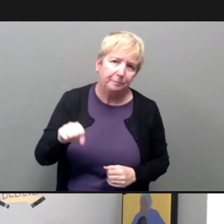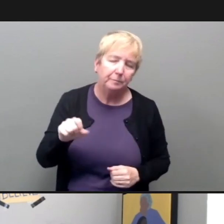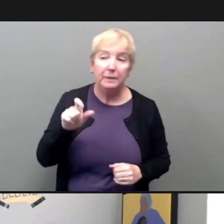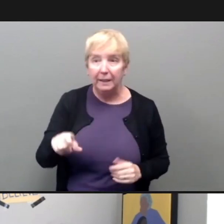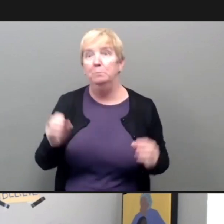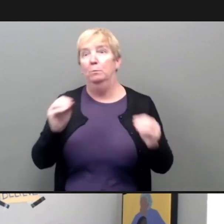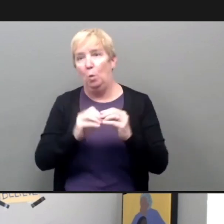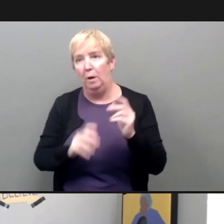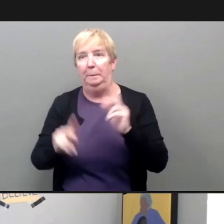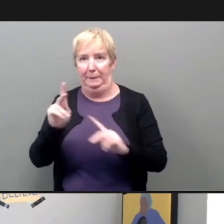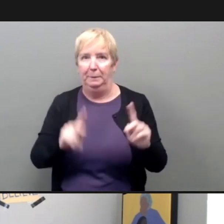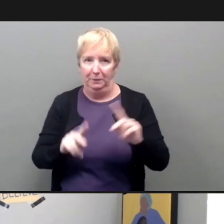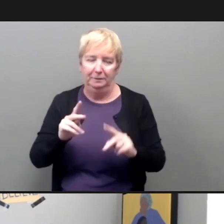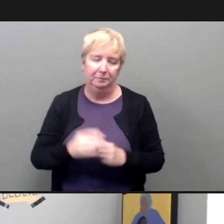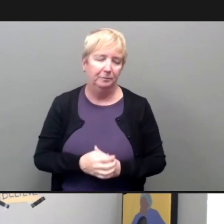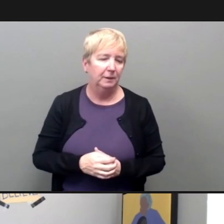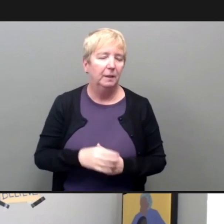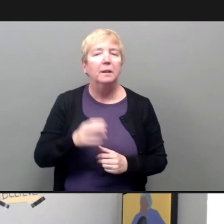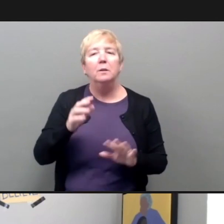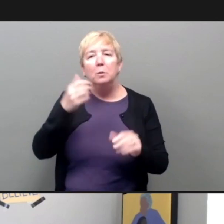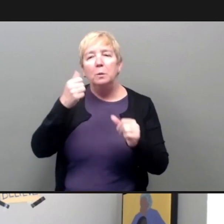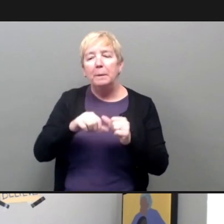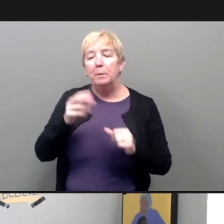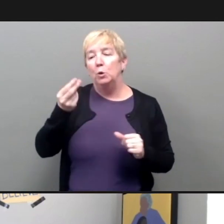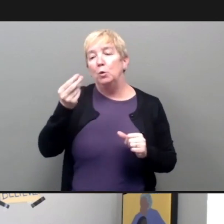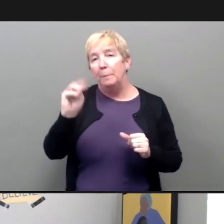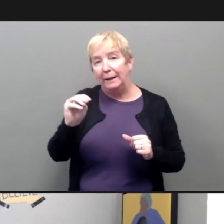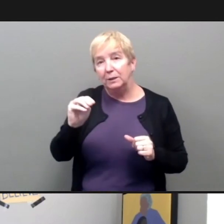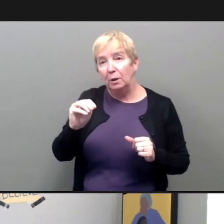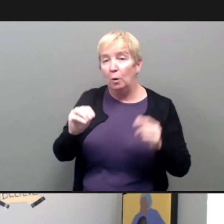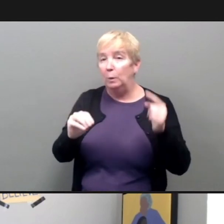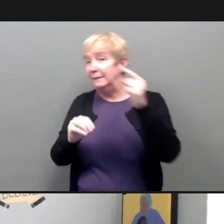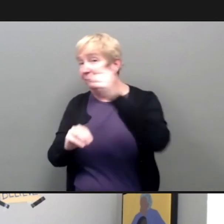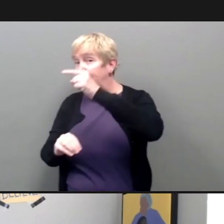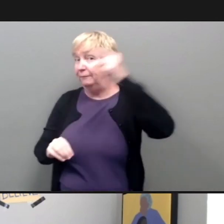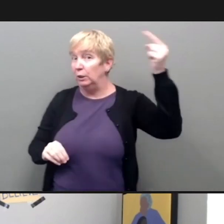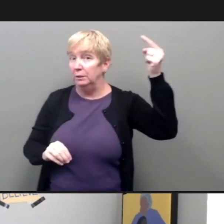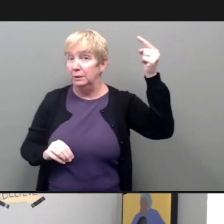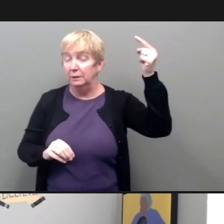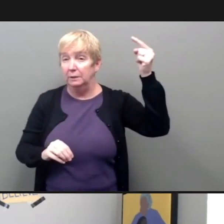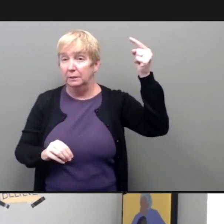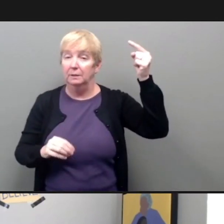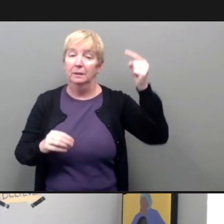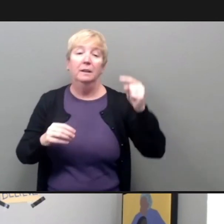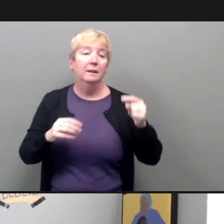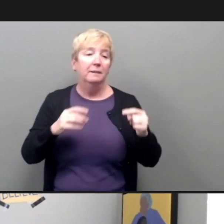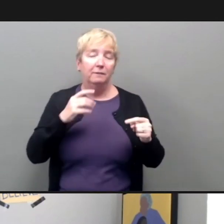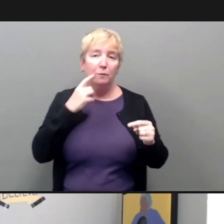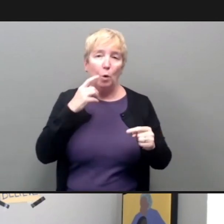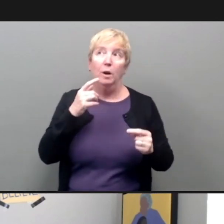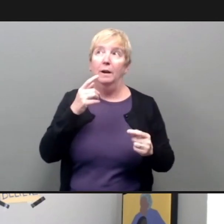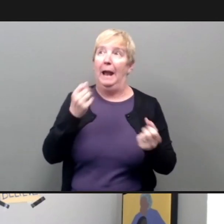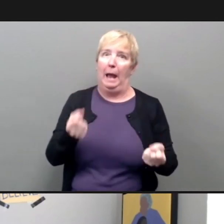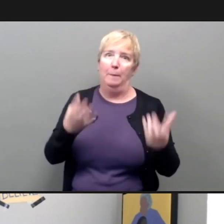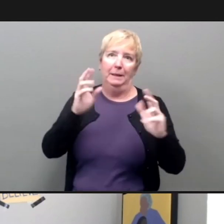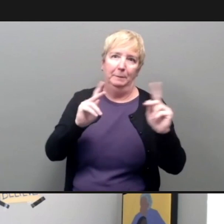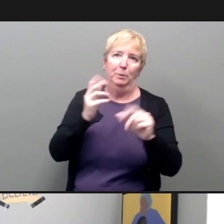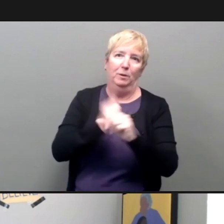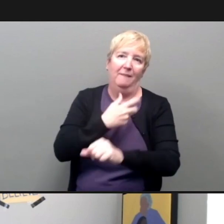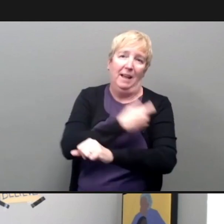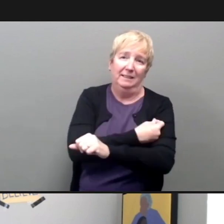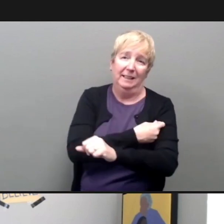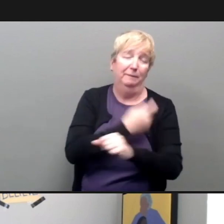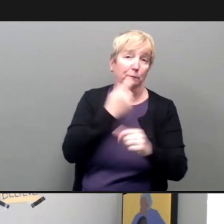people. Remember, New Mexico was first in the United States in our vaccine rate for a really long period of time, which means